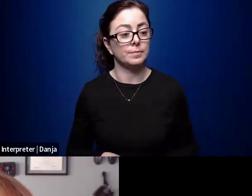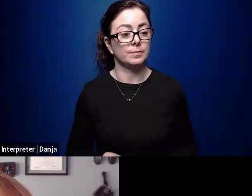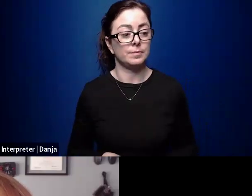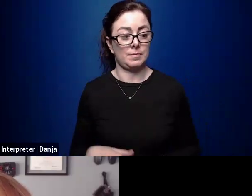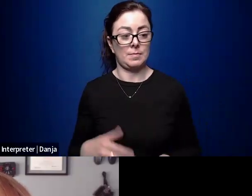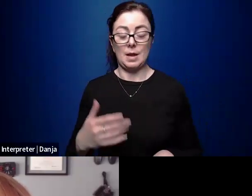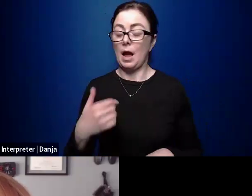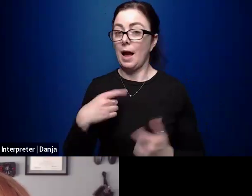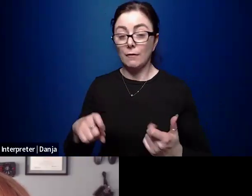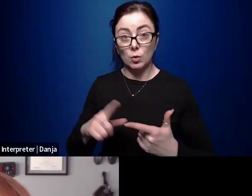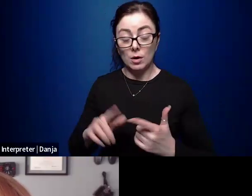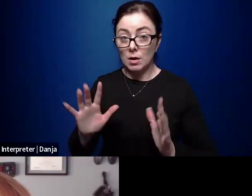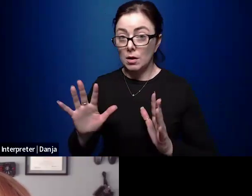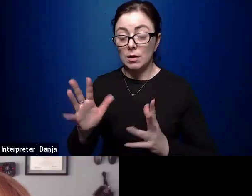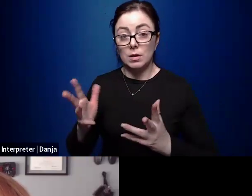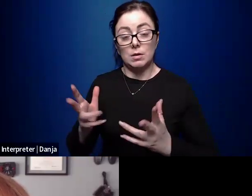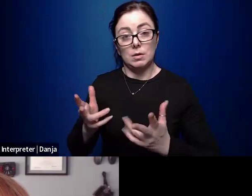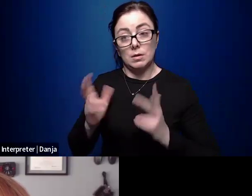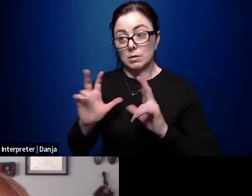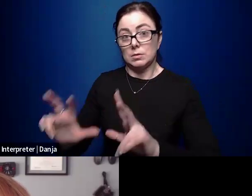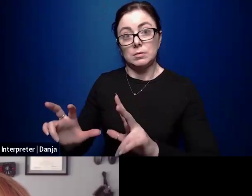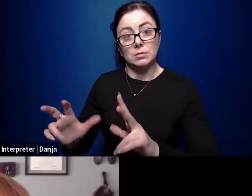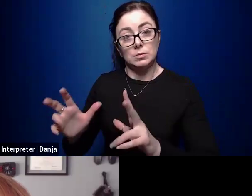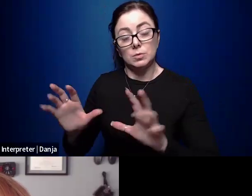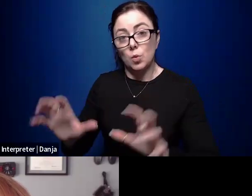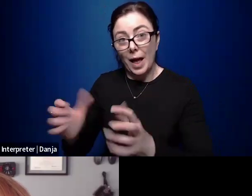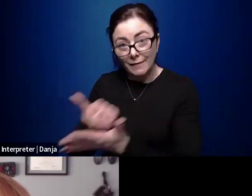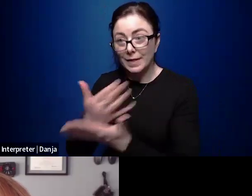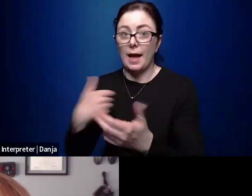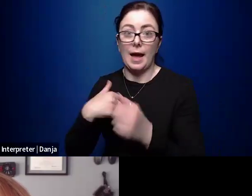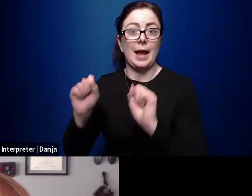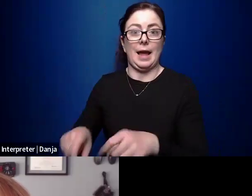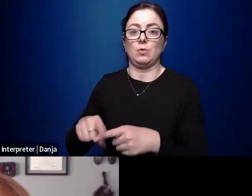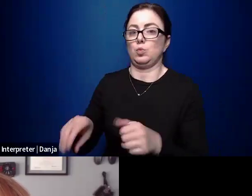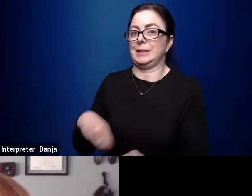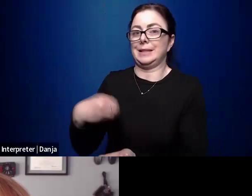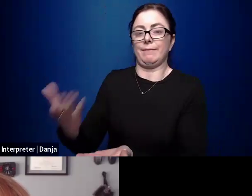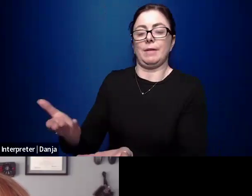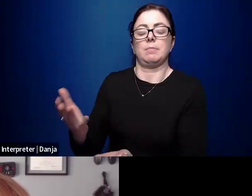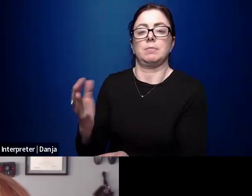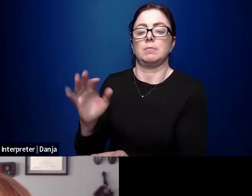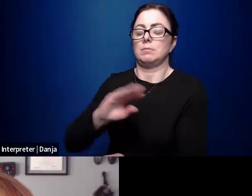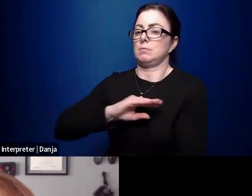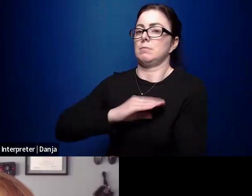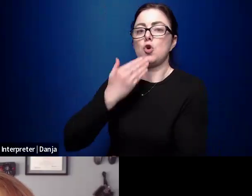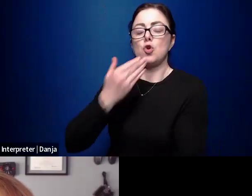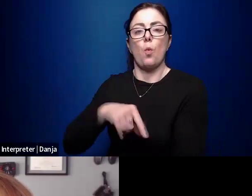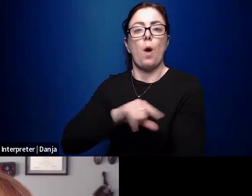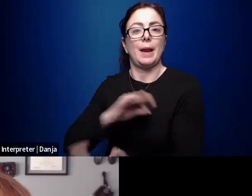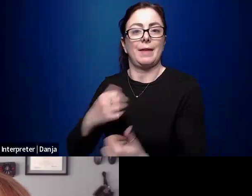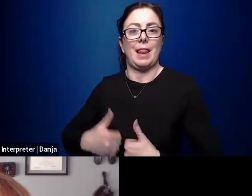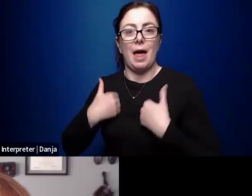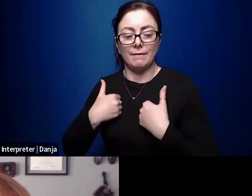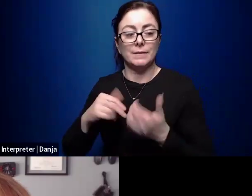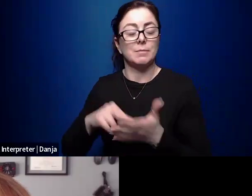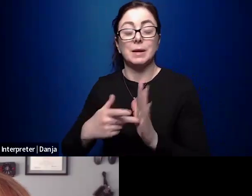to try to give him one thing: quality of life. It meant pouring from my own cup again